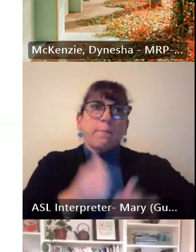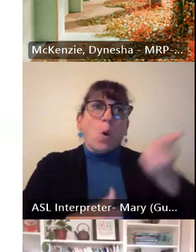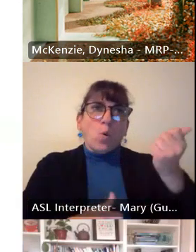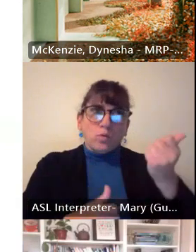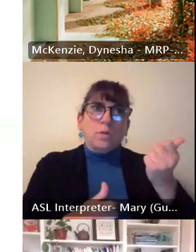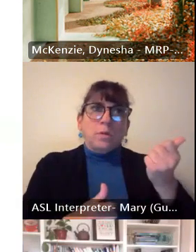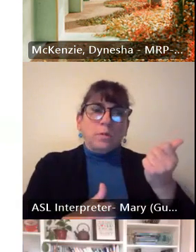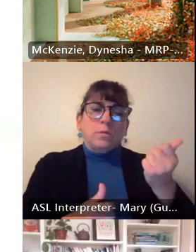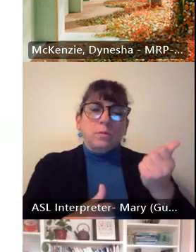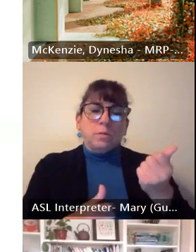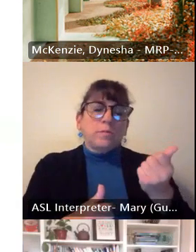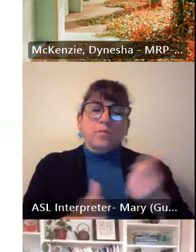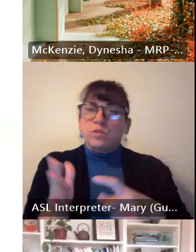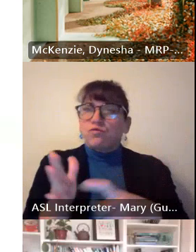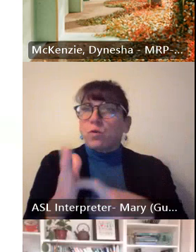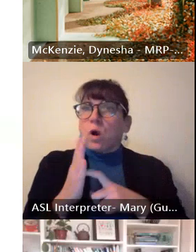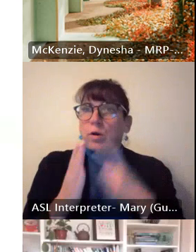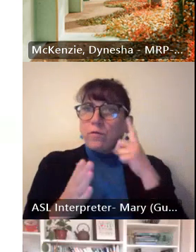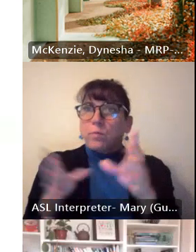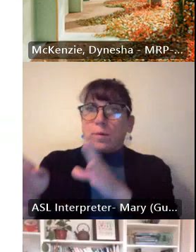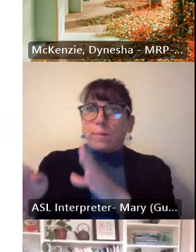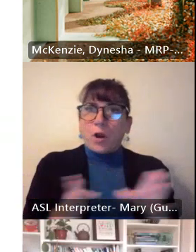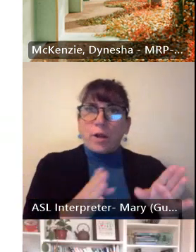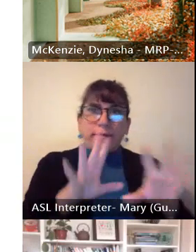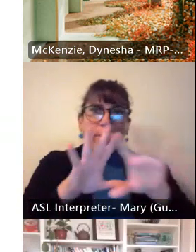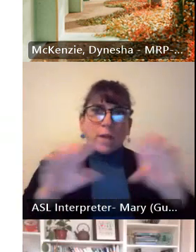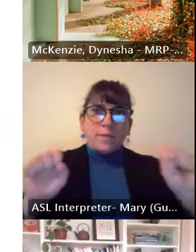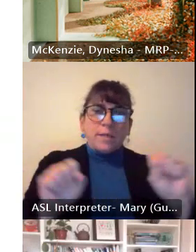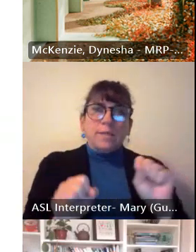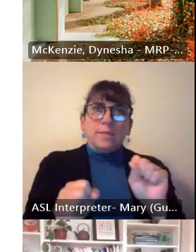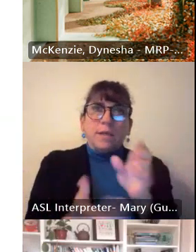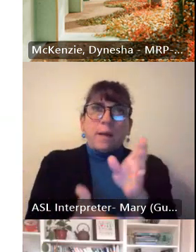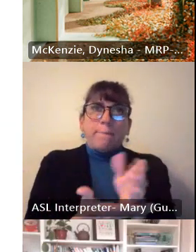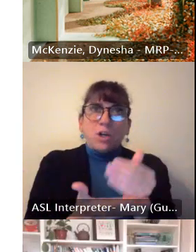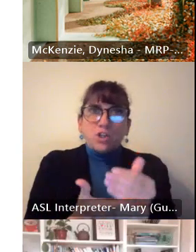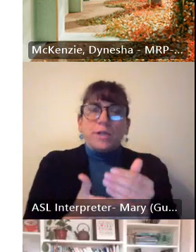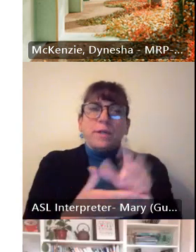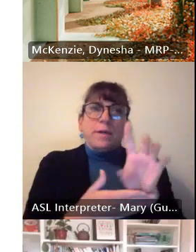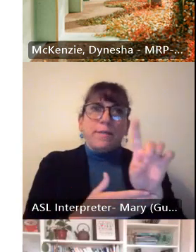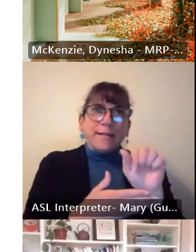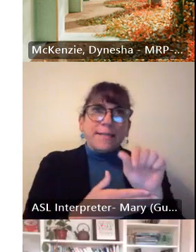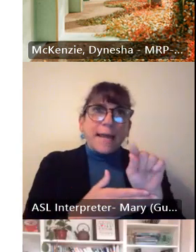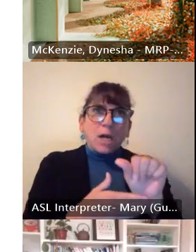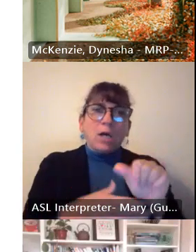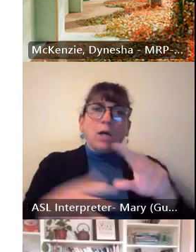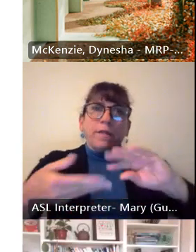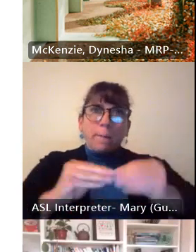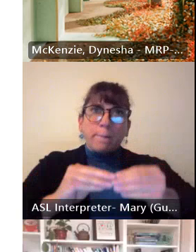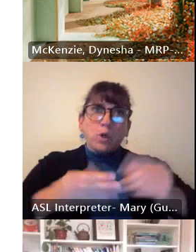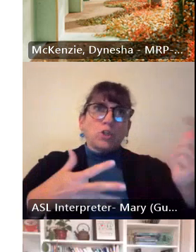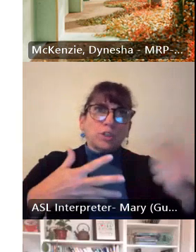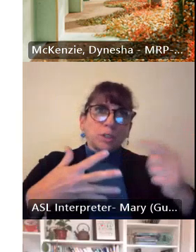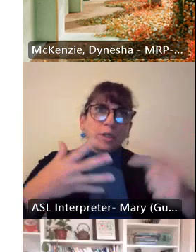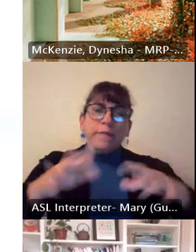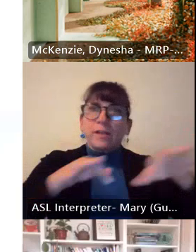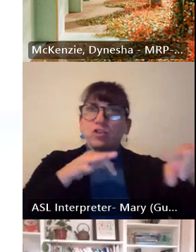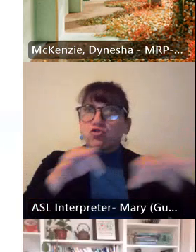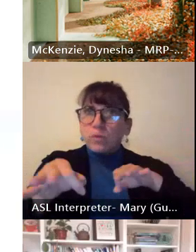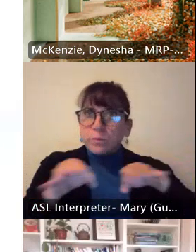of what's required for preparing the president's budget, all of the data, the numbers, as well as the